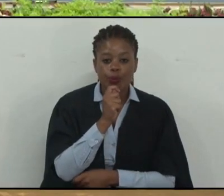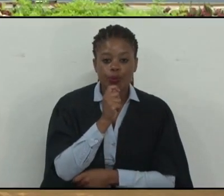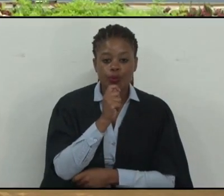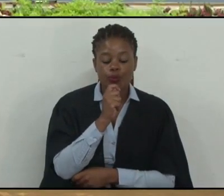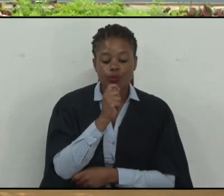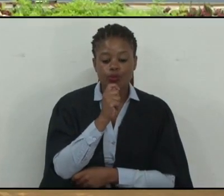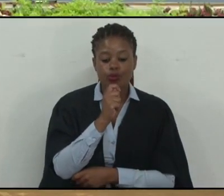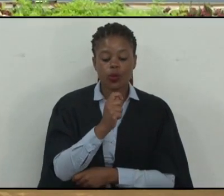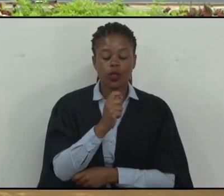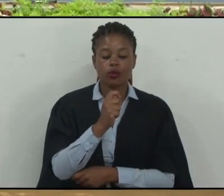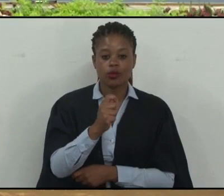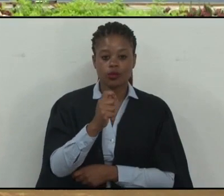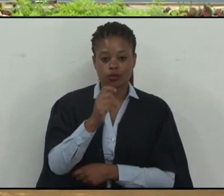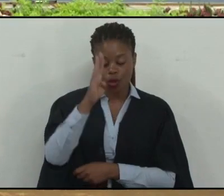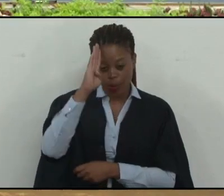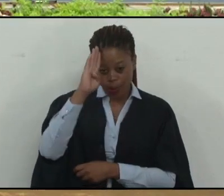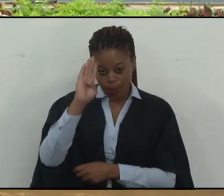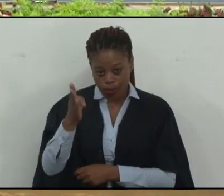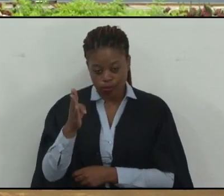Molweni,